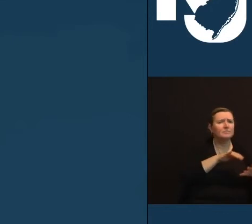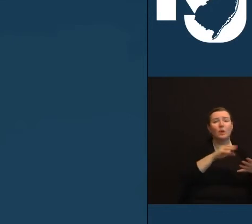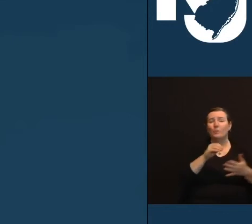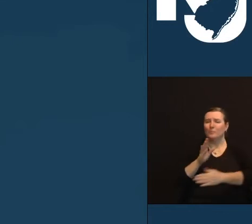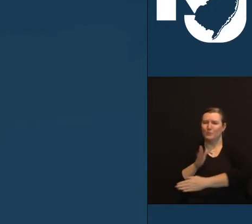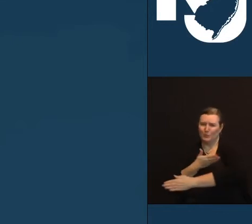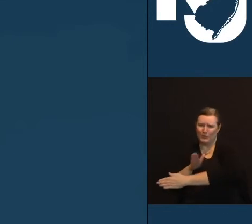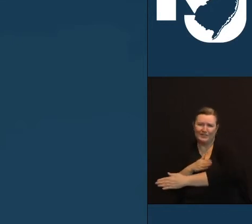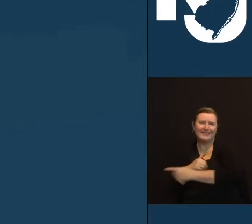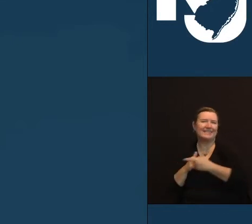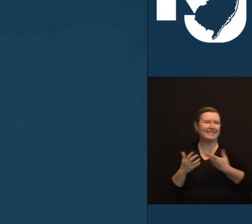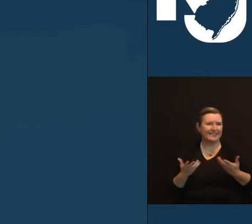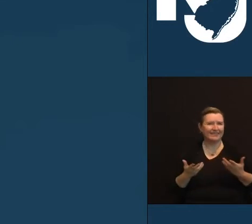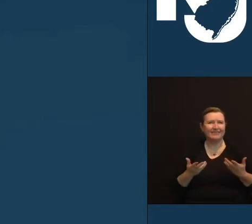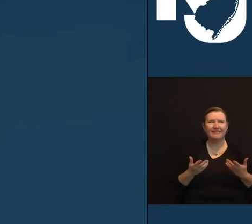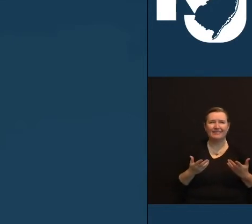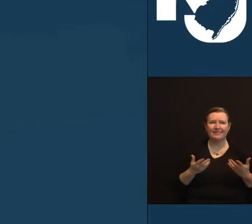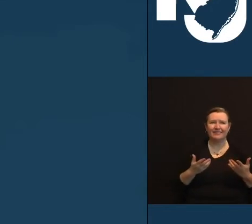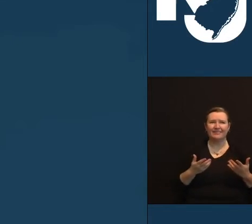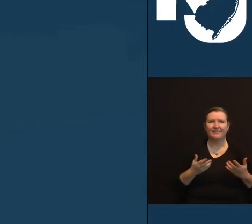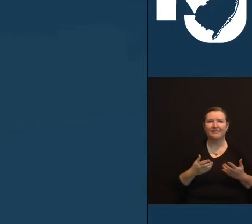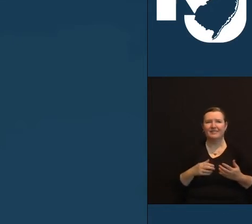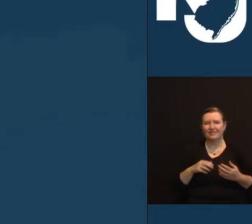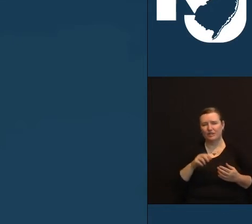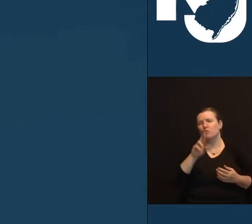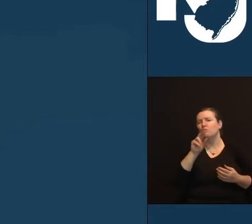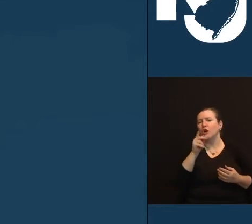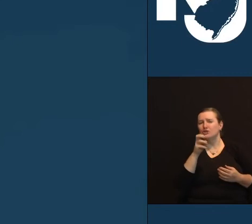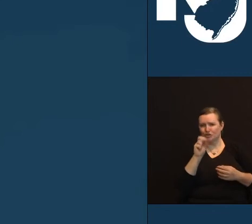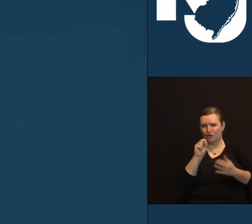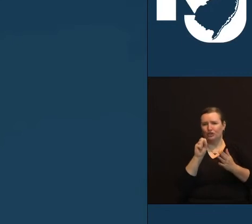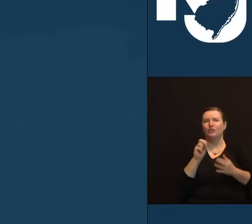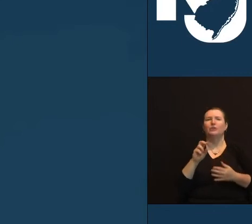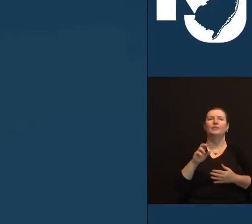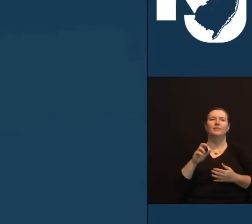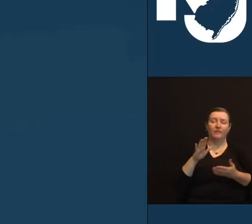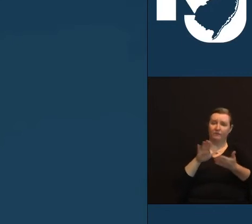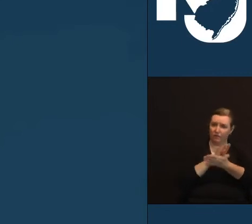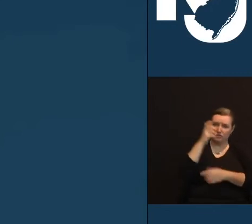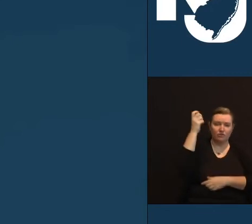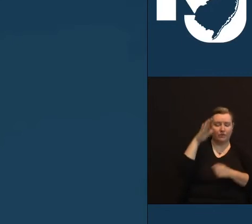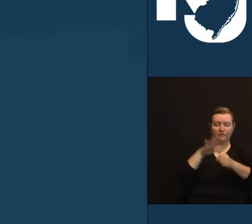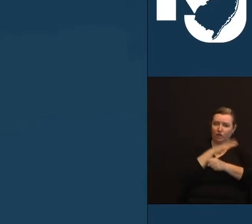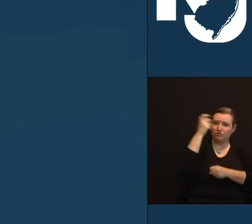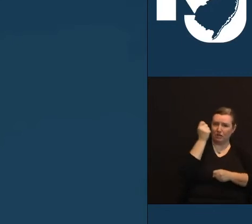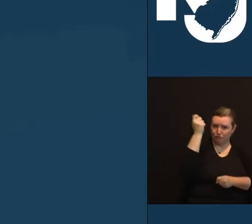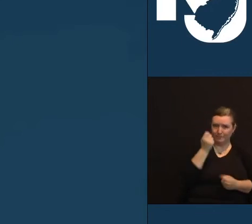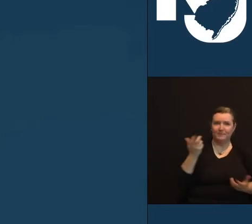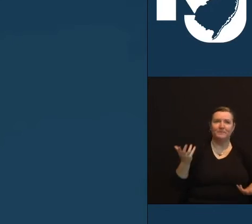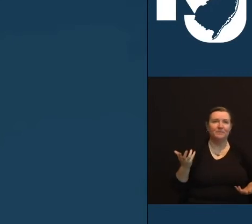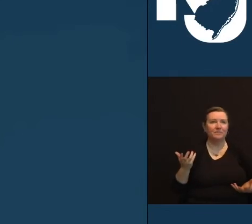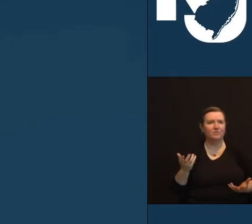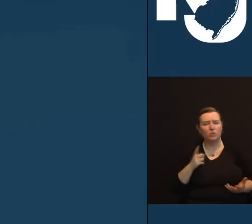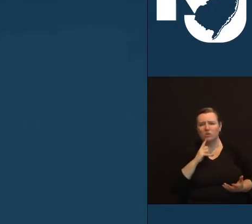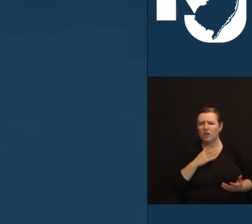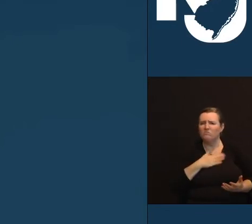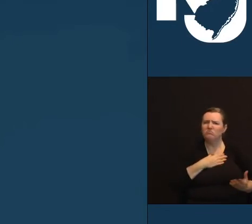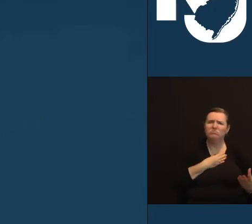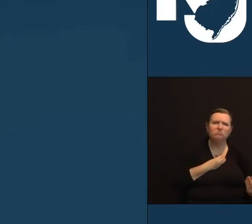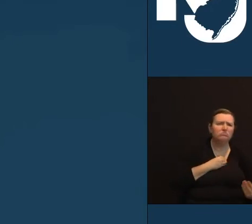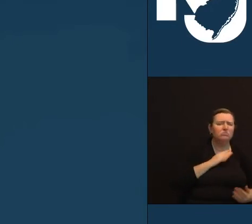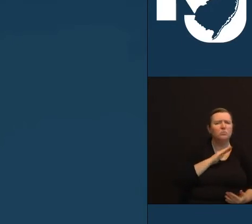to Douglas College at Rutgers University, and she was also a compassionate and kind soul. She and her late husband,